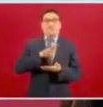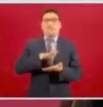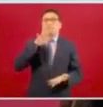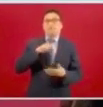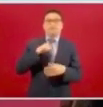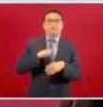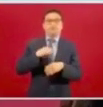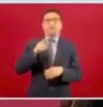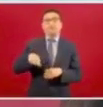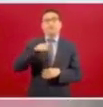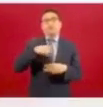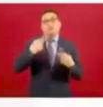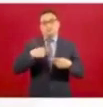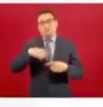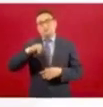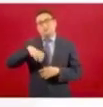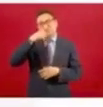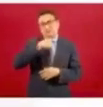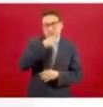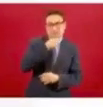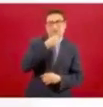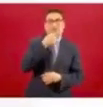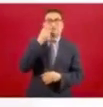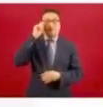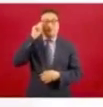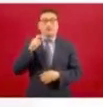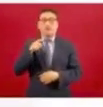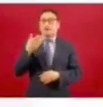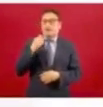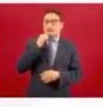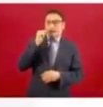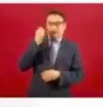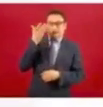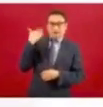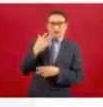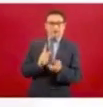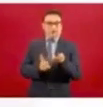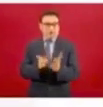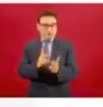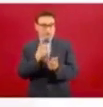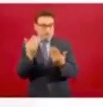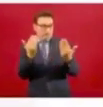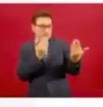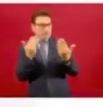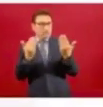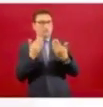distribution, which is the expected one. We